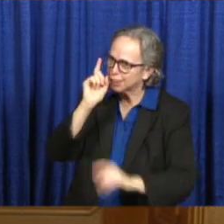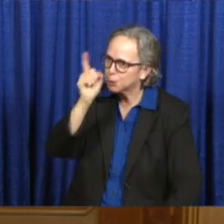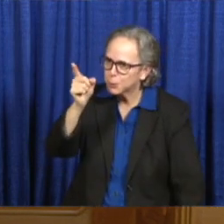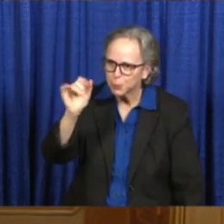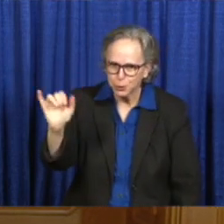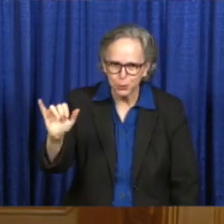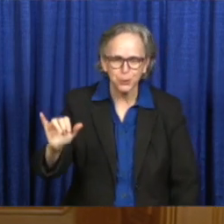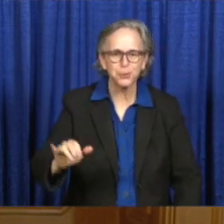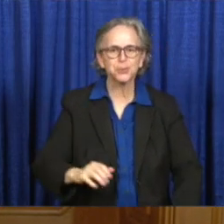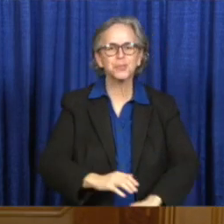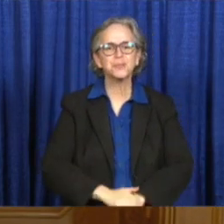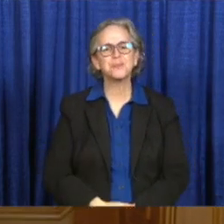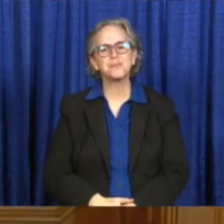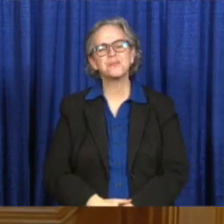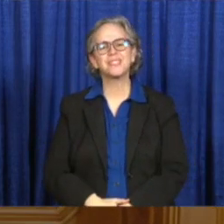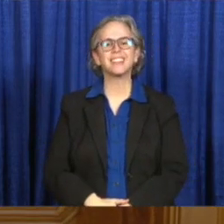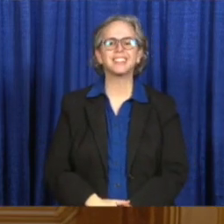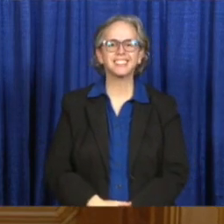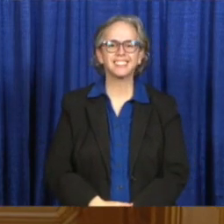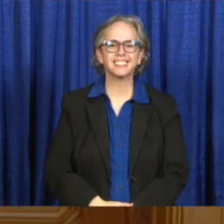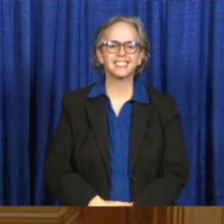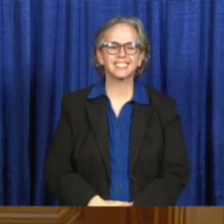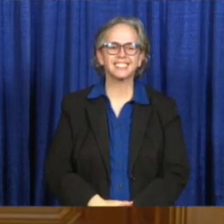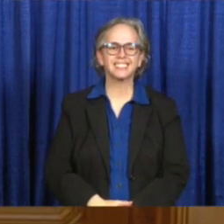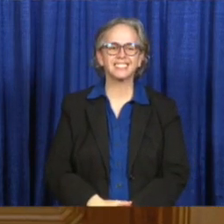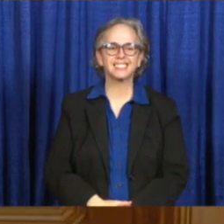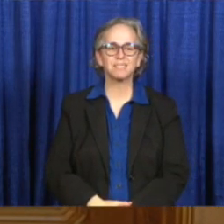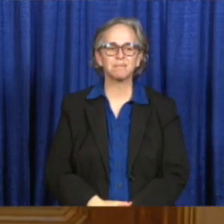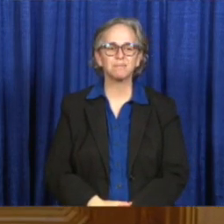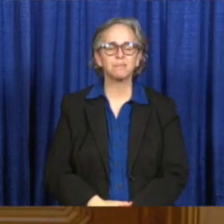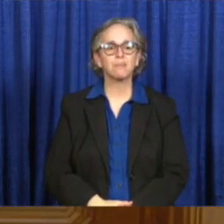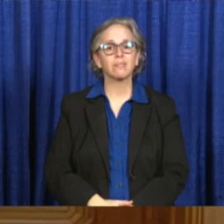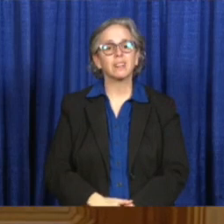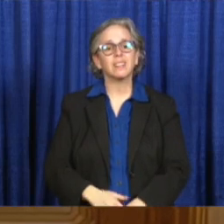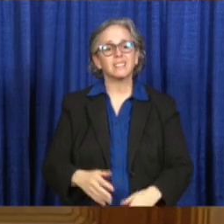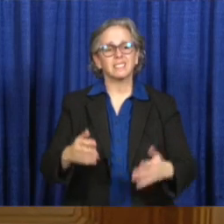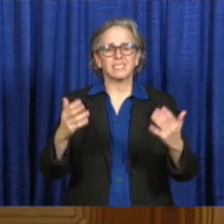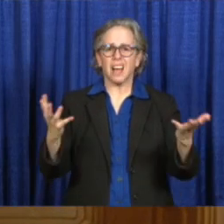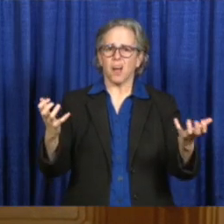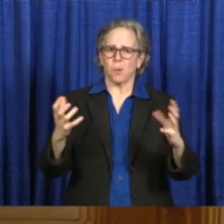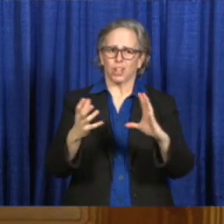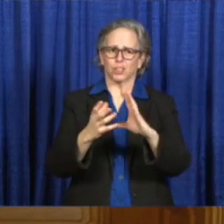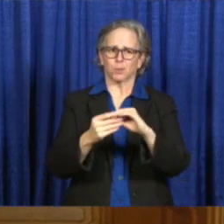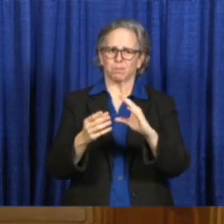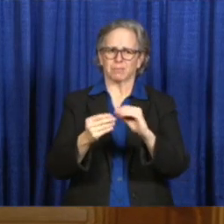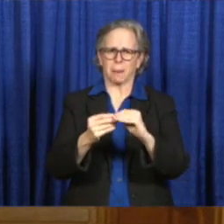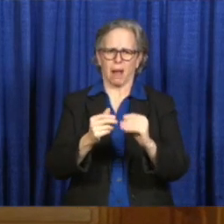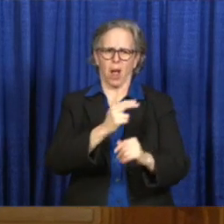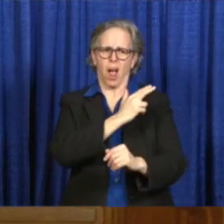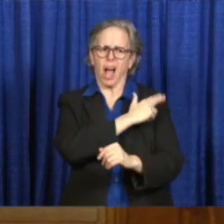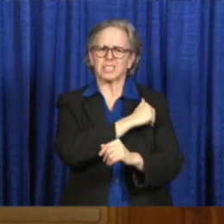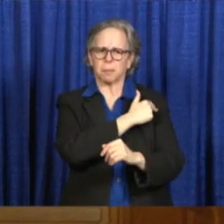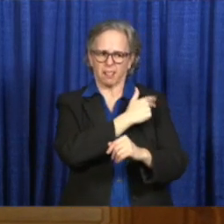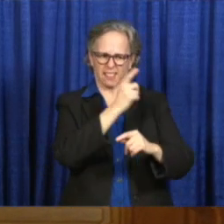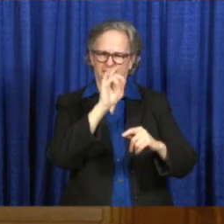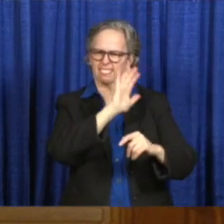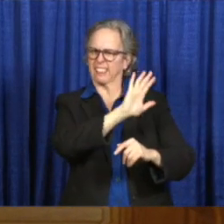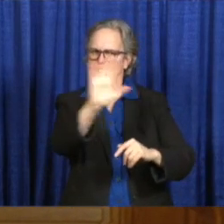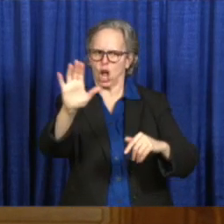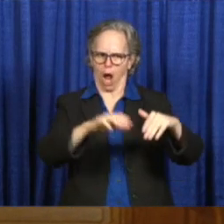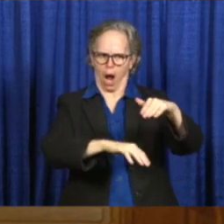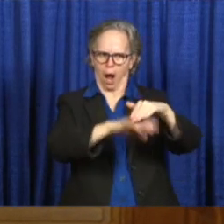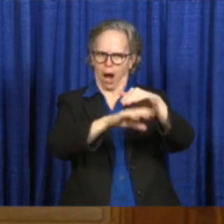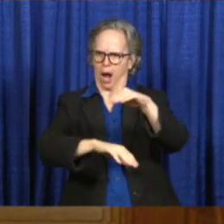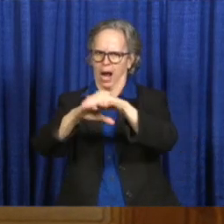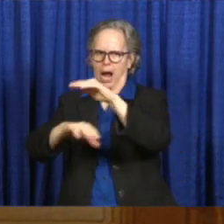I want to talk for a moment about hospital capacity and what we are